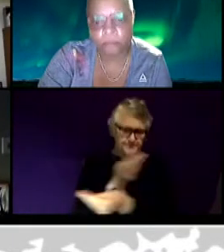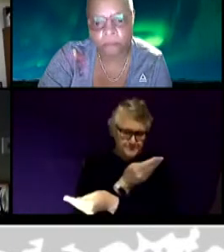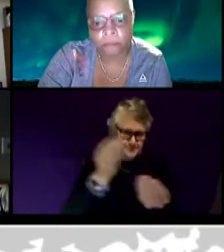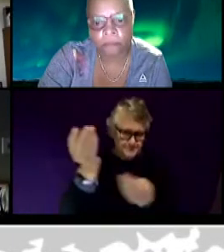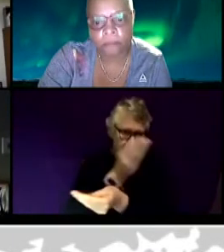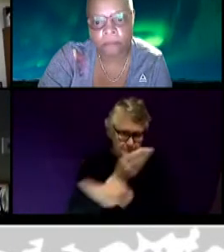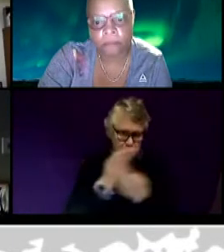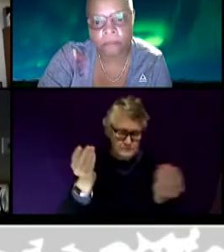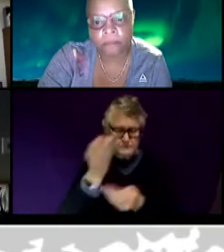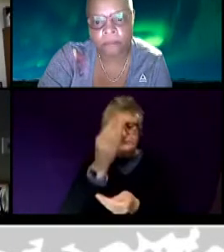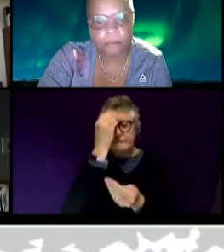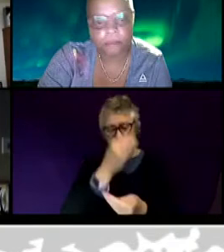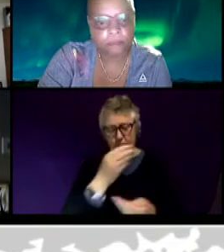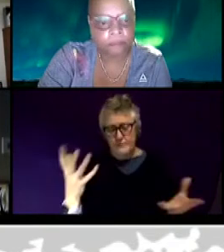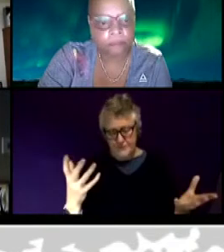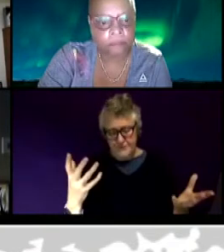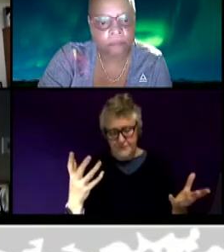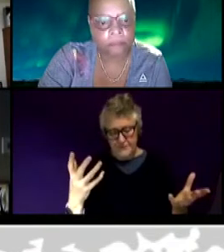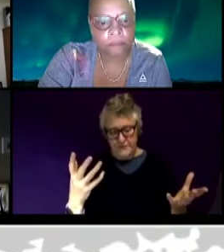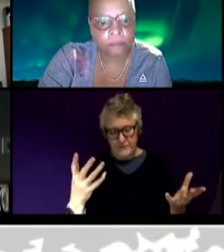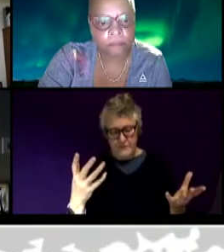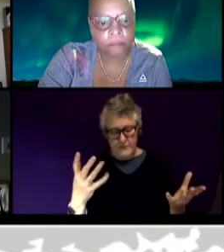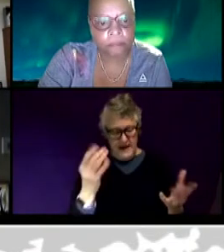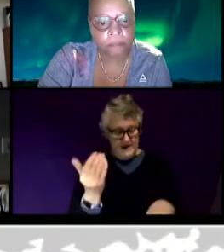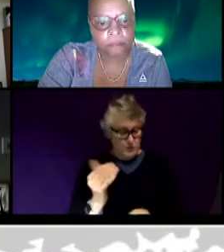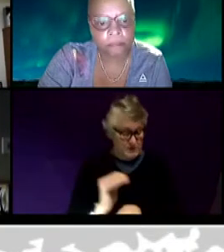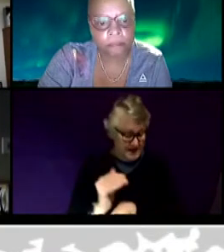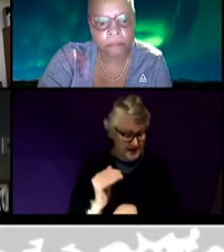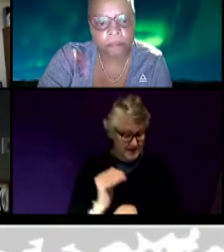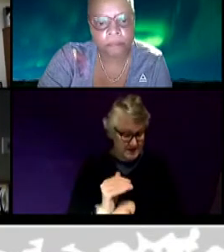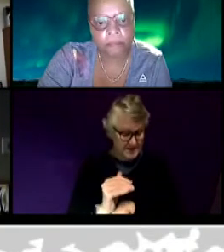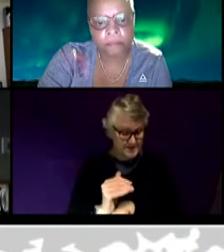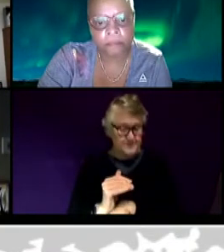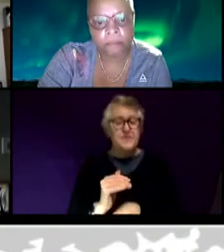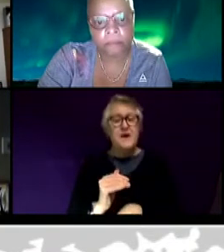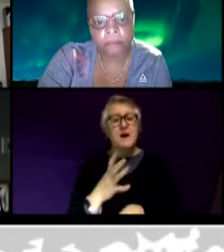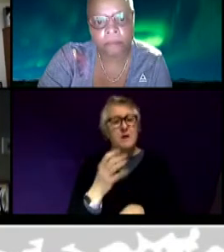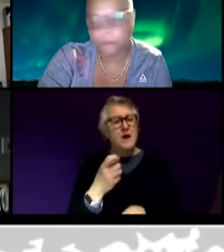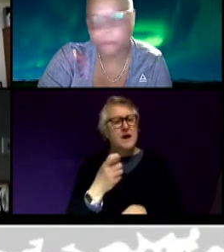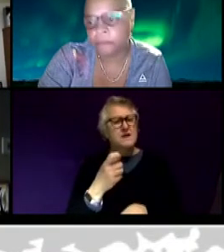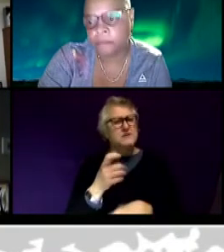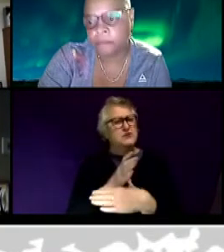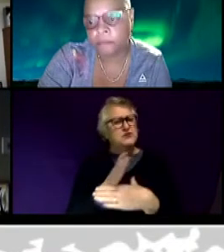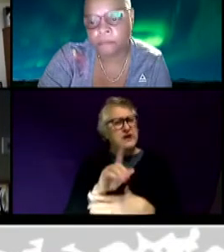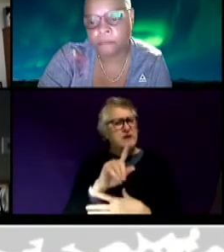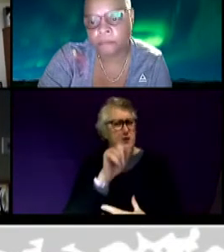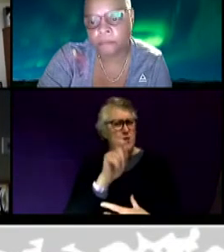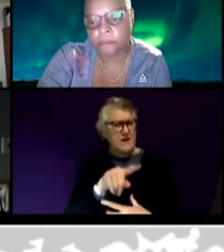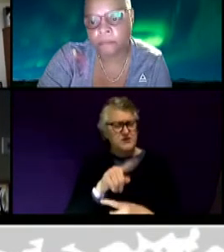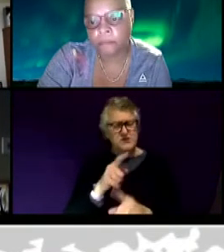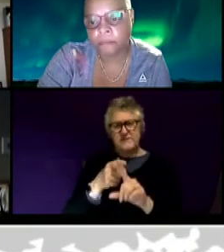I did want to share a question in the chat by